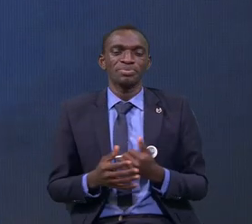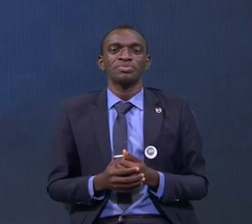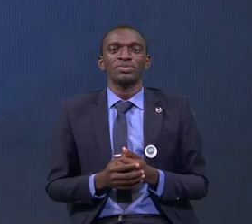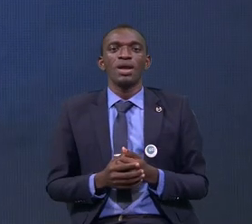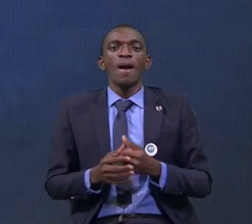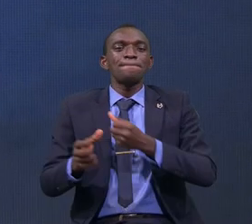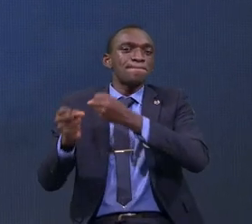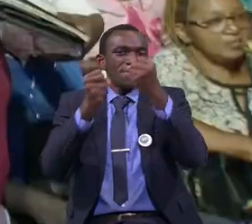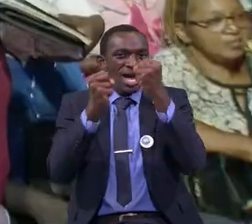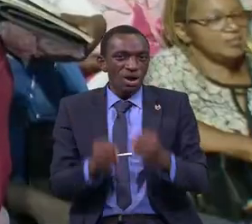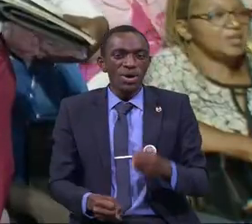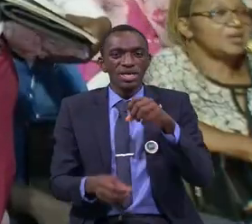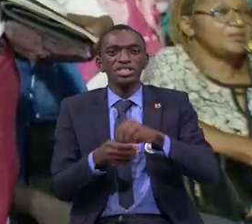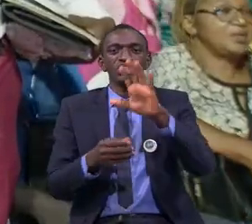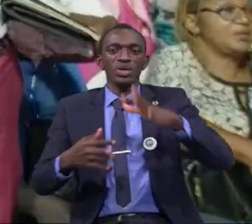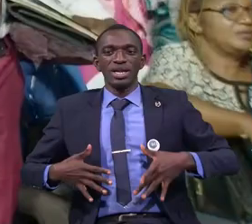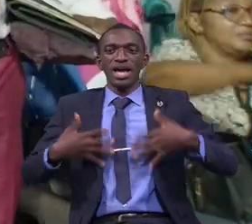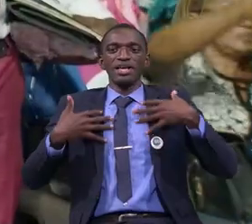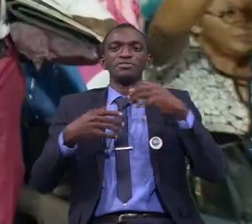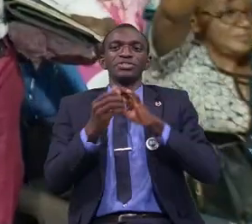Power in your life.